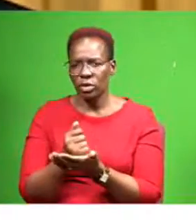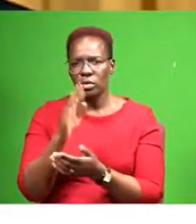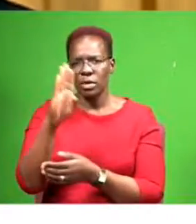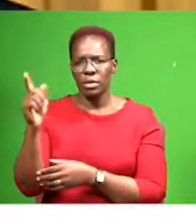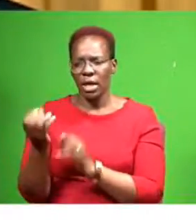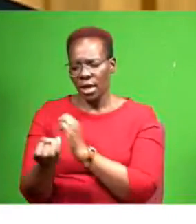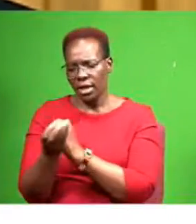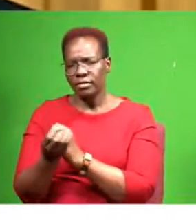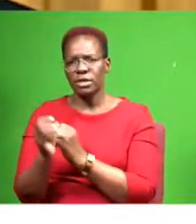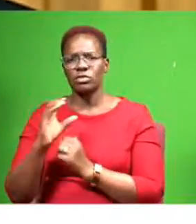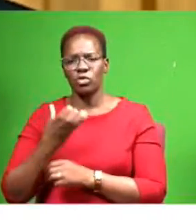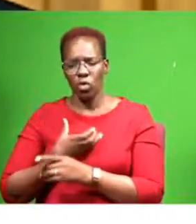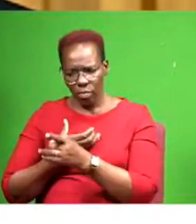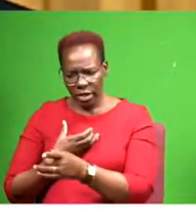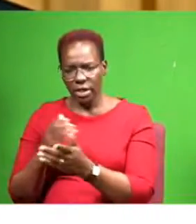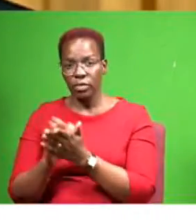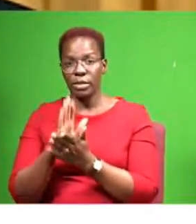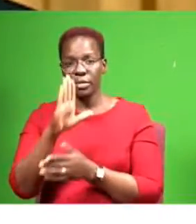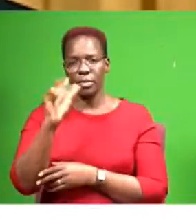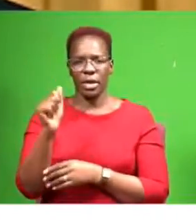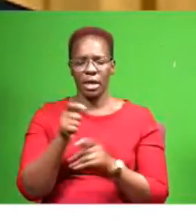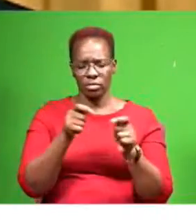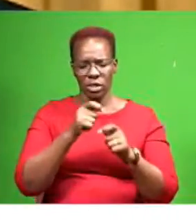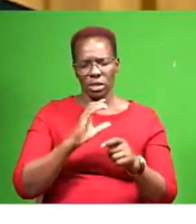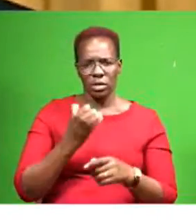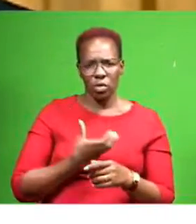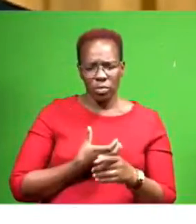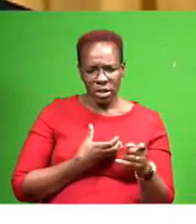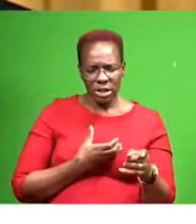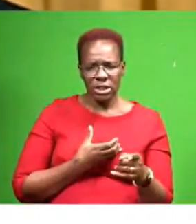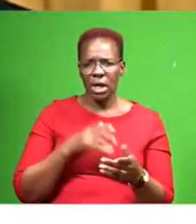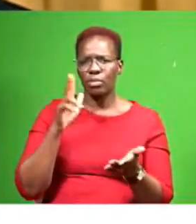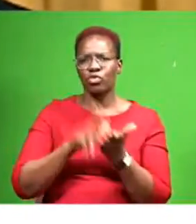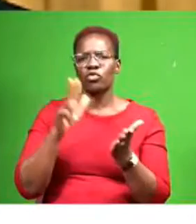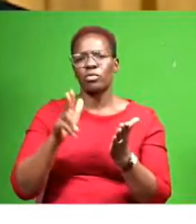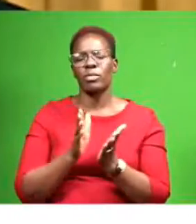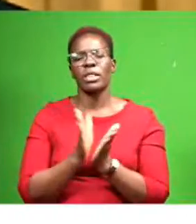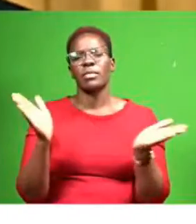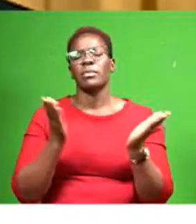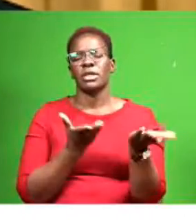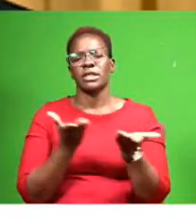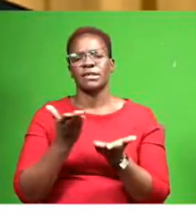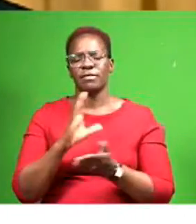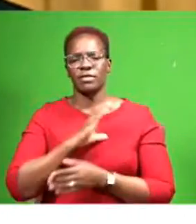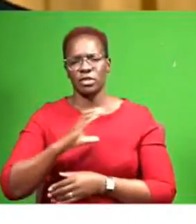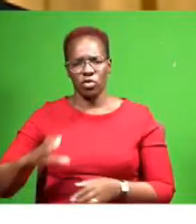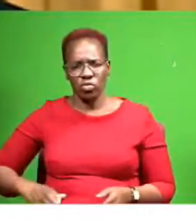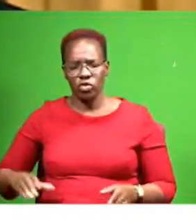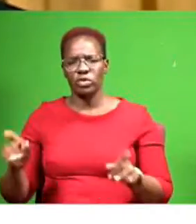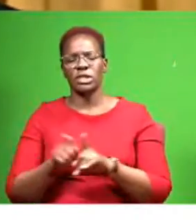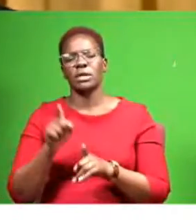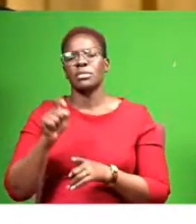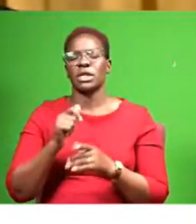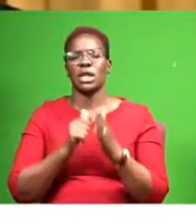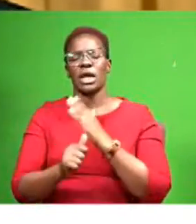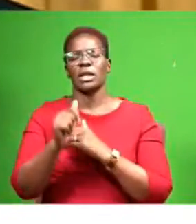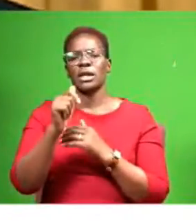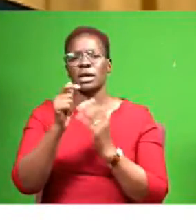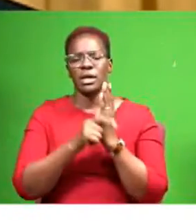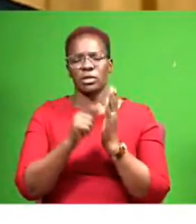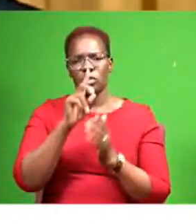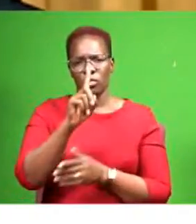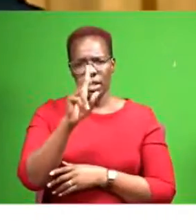Advisory Task Force and the BBI Steering Committee was approved by the Public Service Commission as required under Article